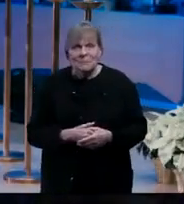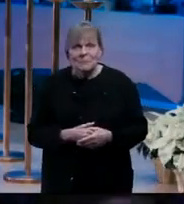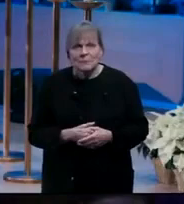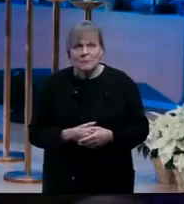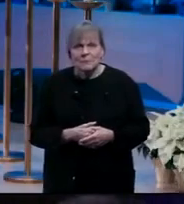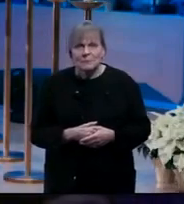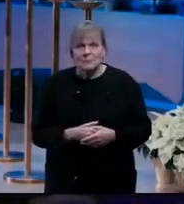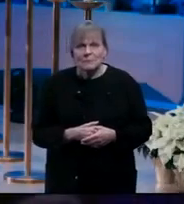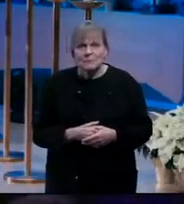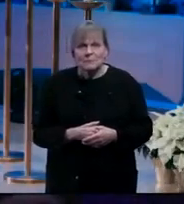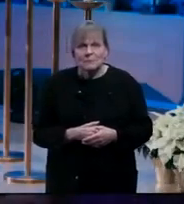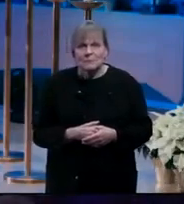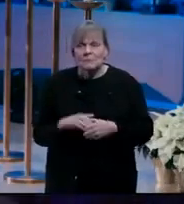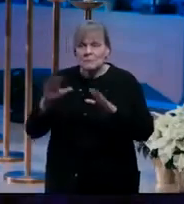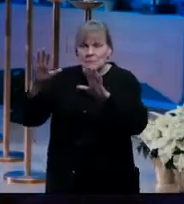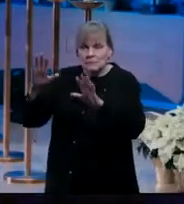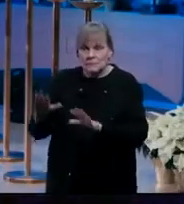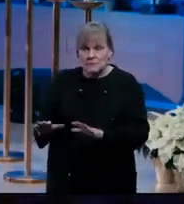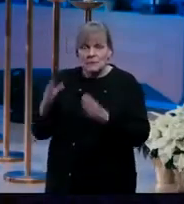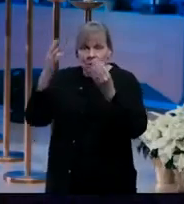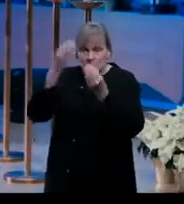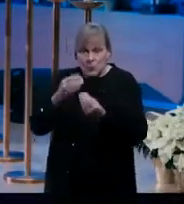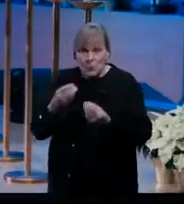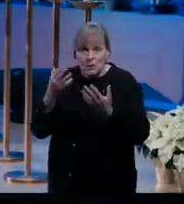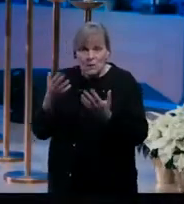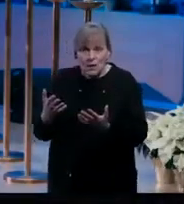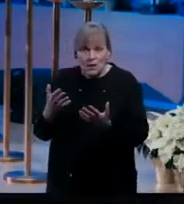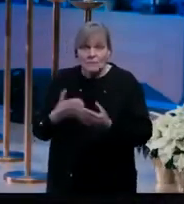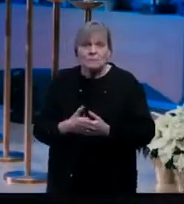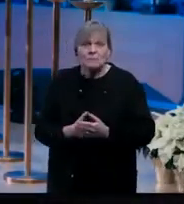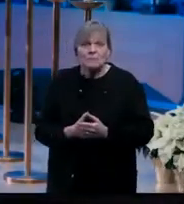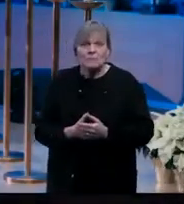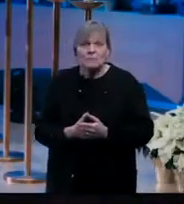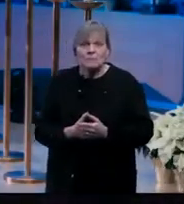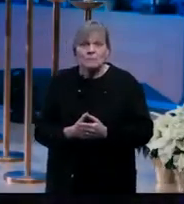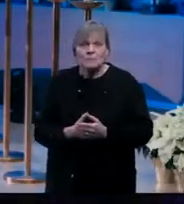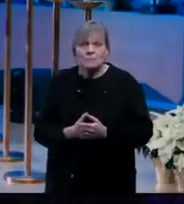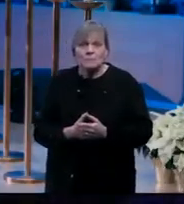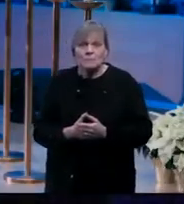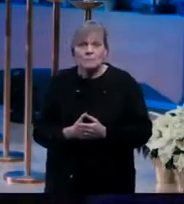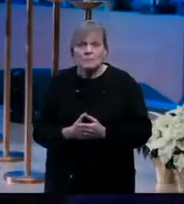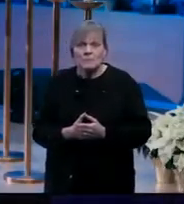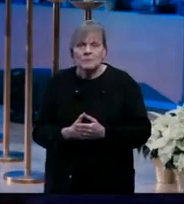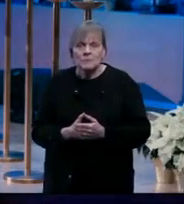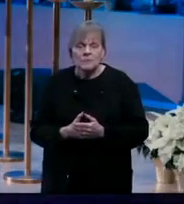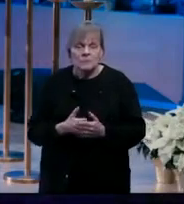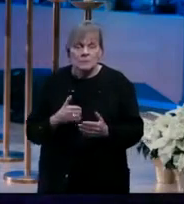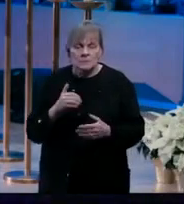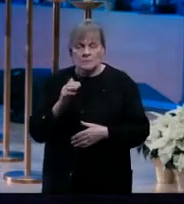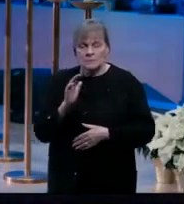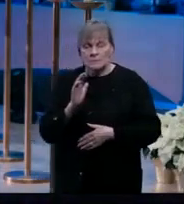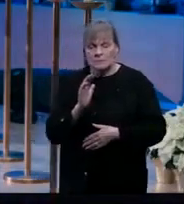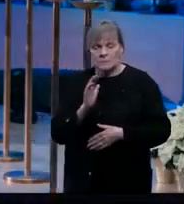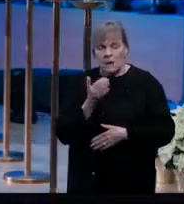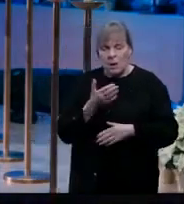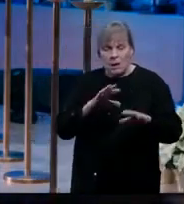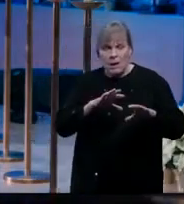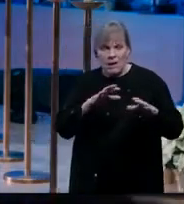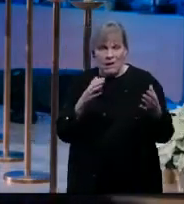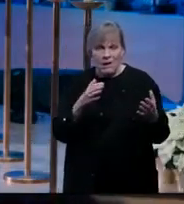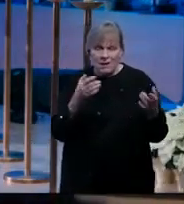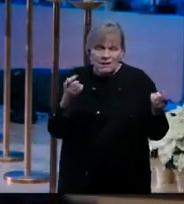And what's so beautiful about this, friends, is no matter how heaping the weight of that rubble